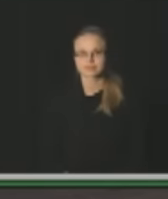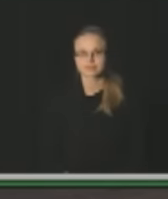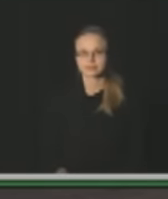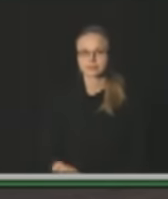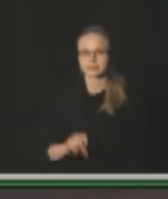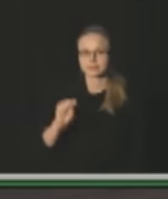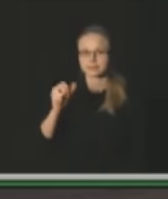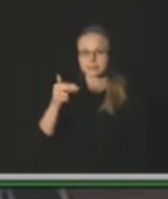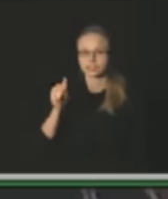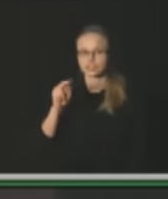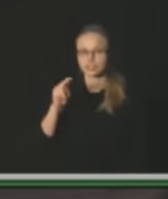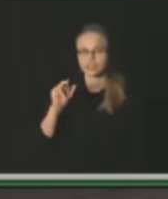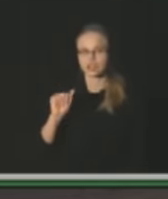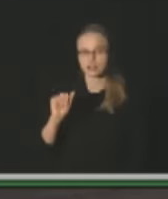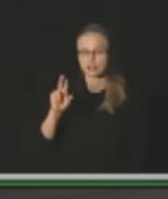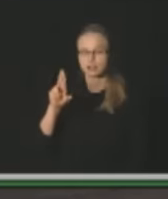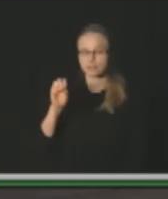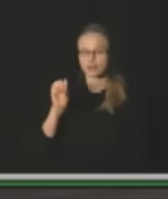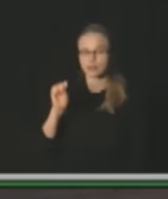Shanna Rose.